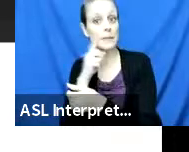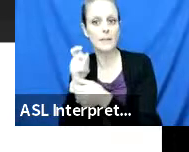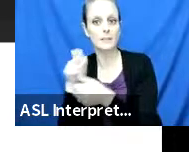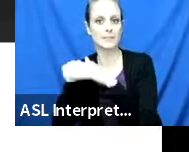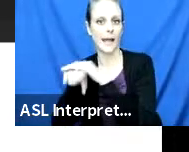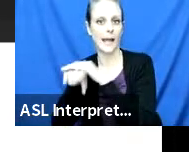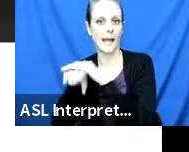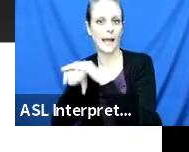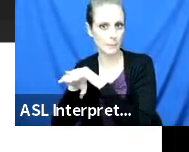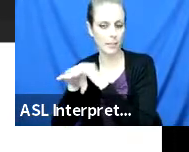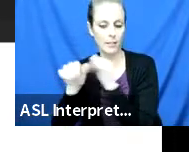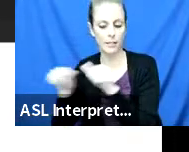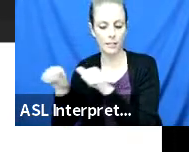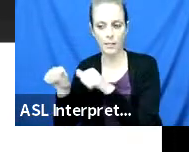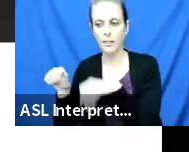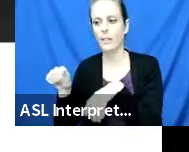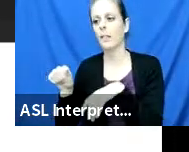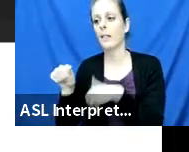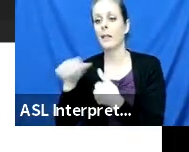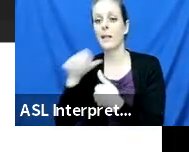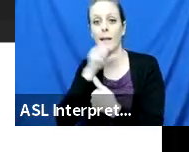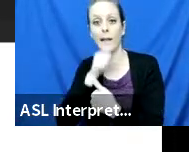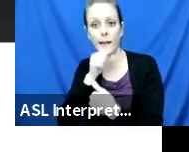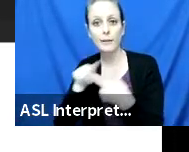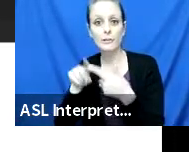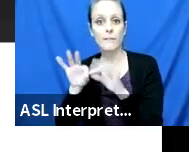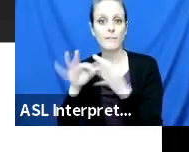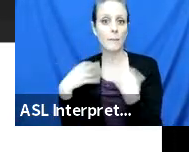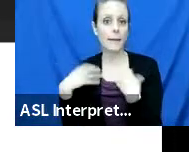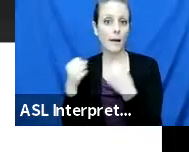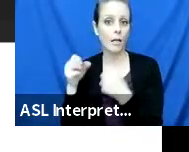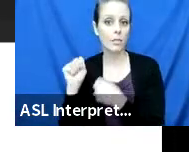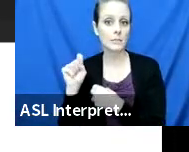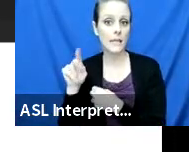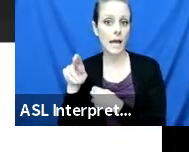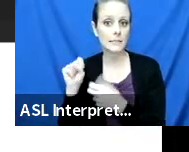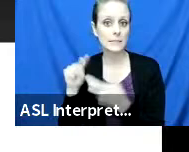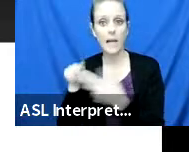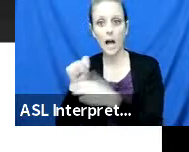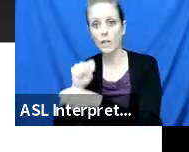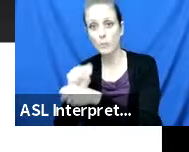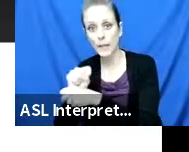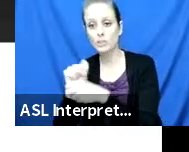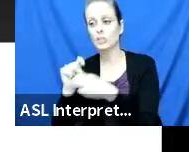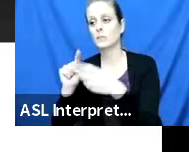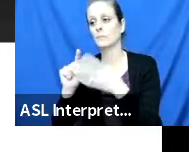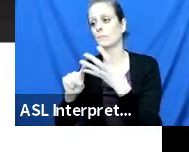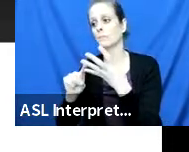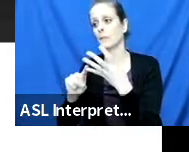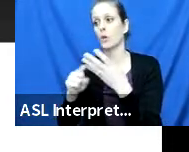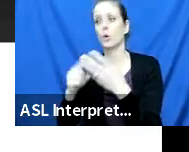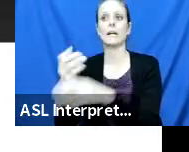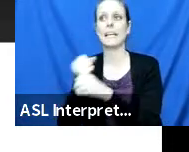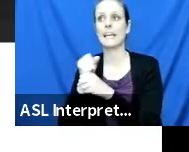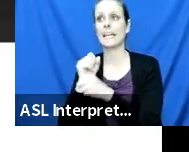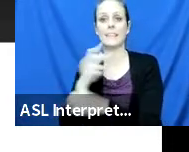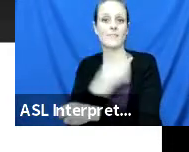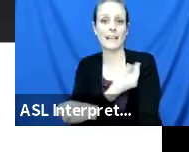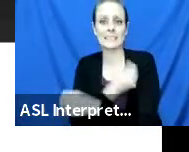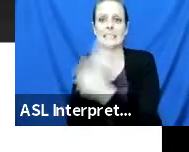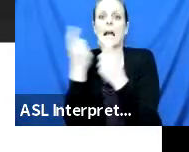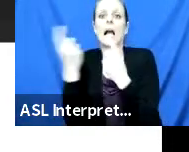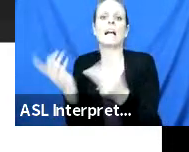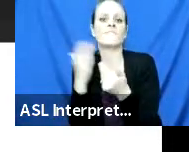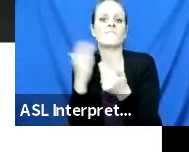prioritized by age, family health status or occupation, or being able to get the vaccine somewhere convenient,